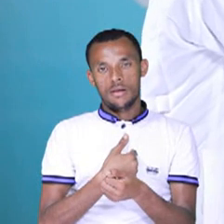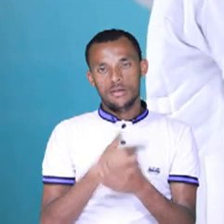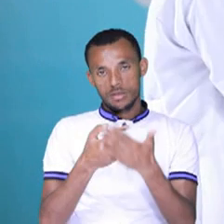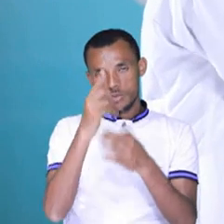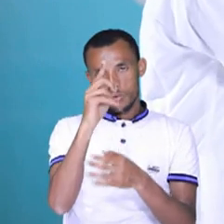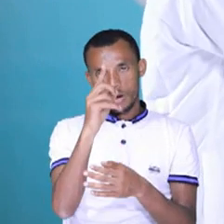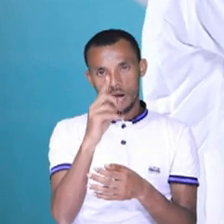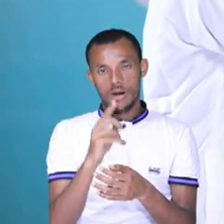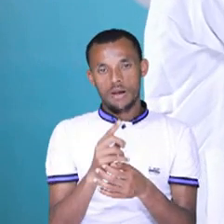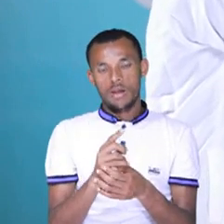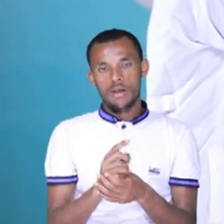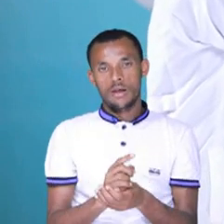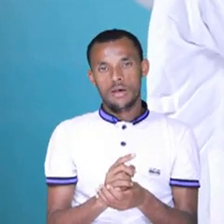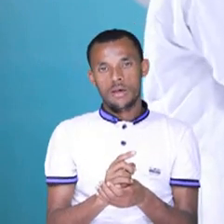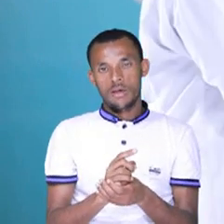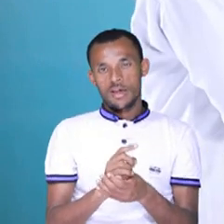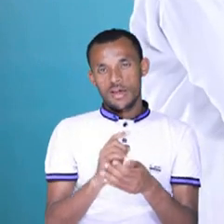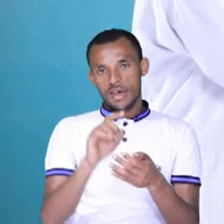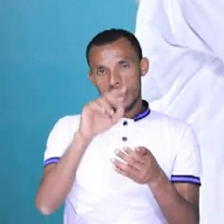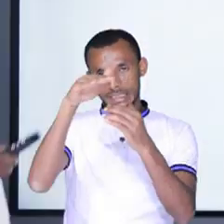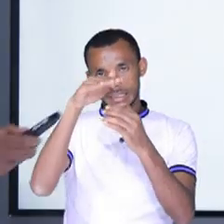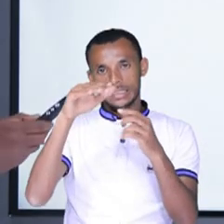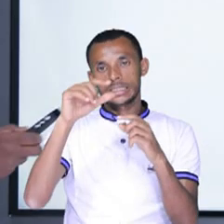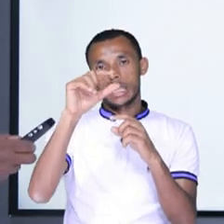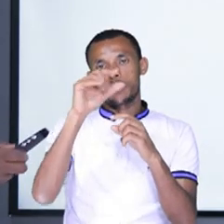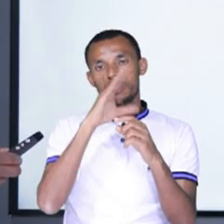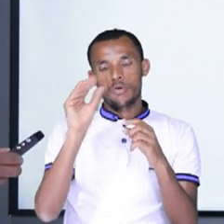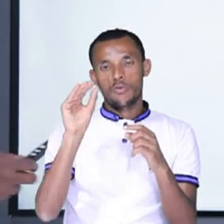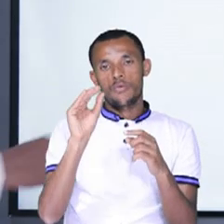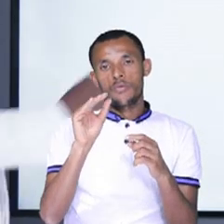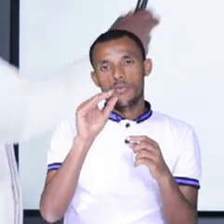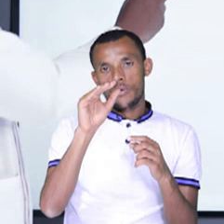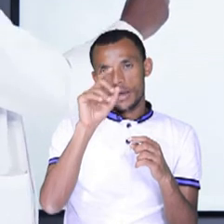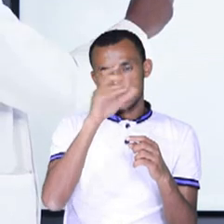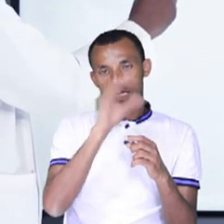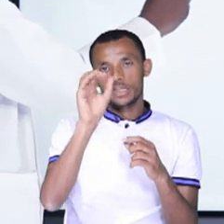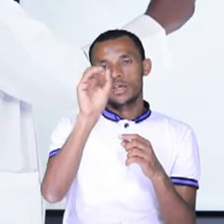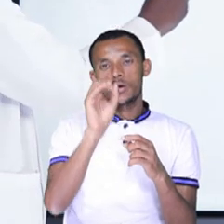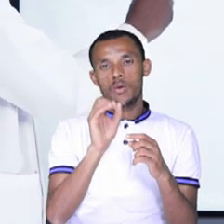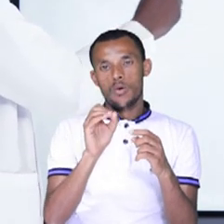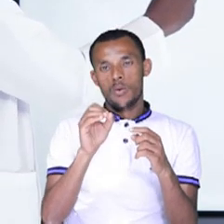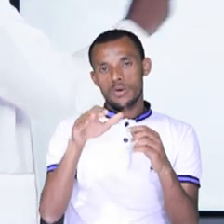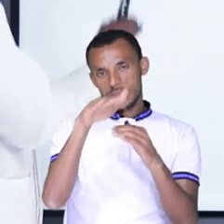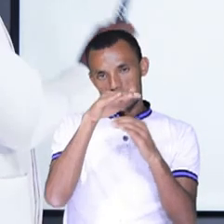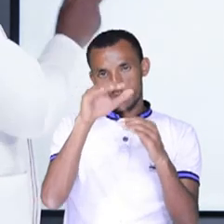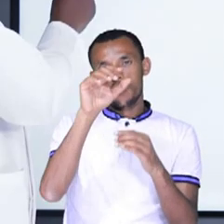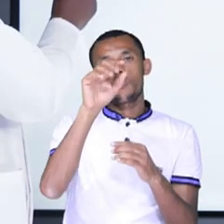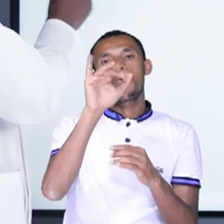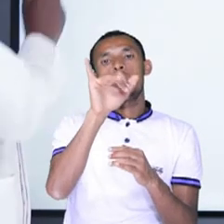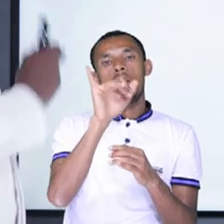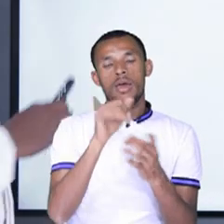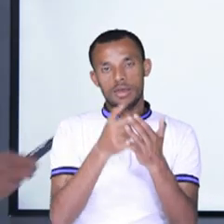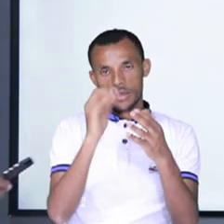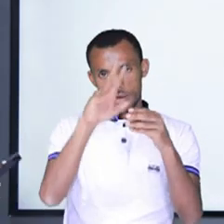In this one, n is the exponent of x, 0 is the exponent of y. When these 2 exponents are added up,